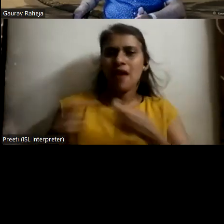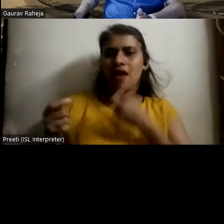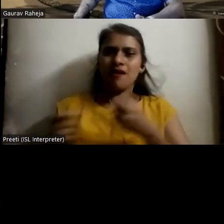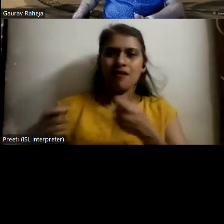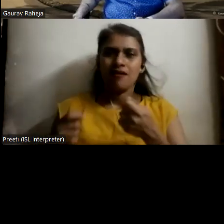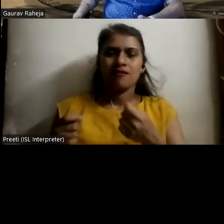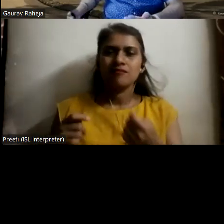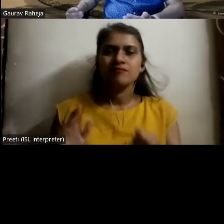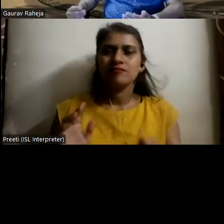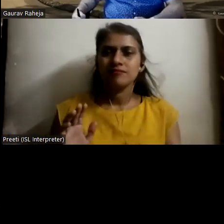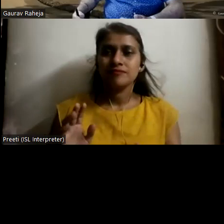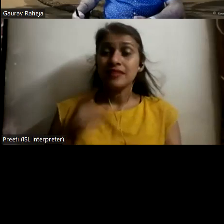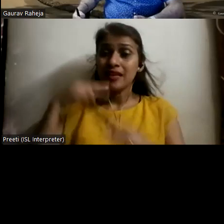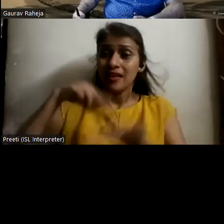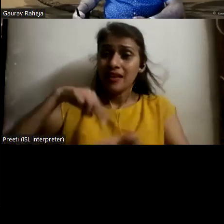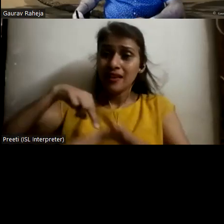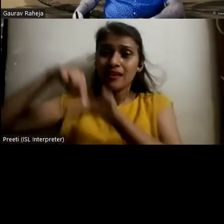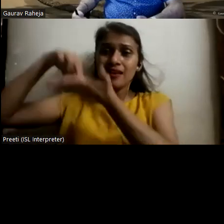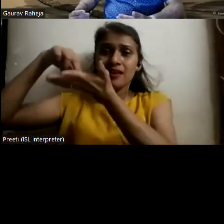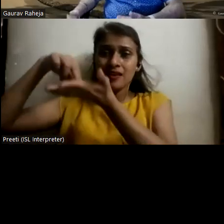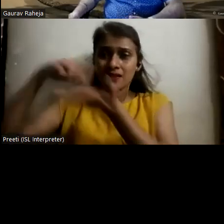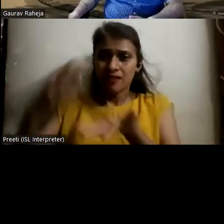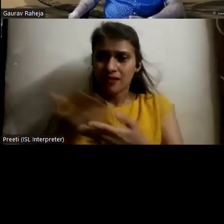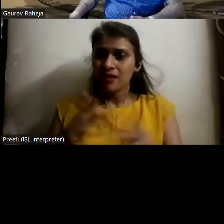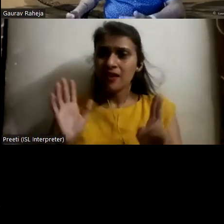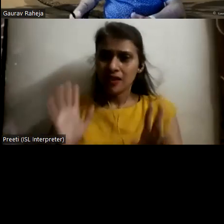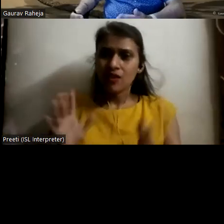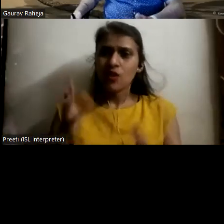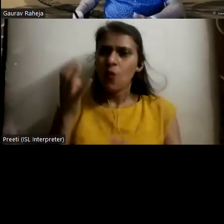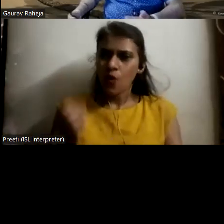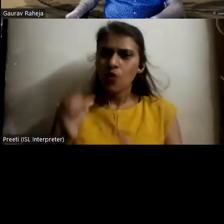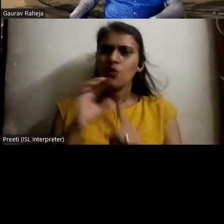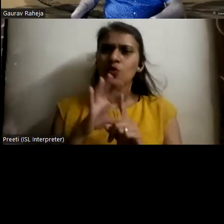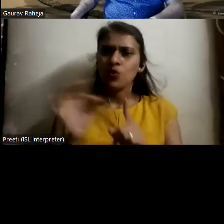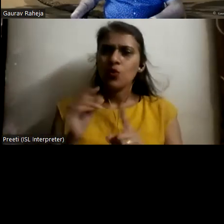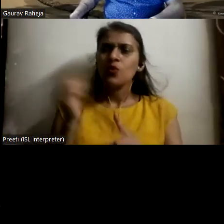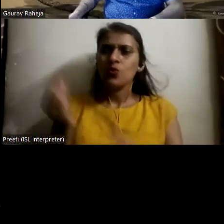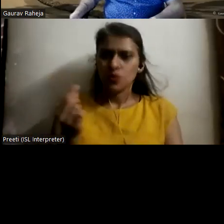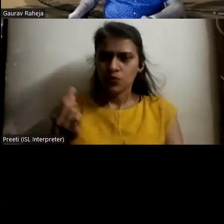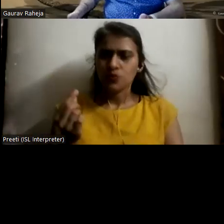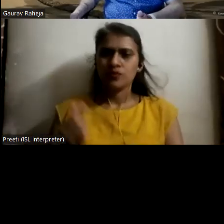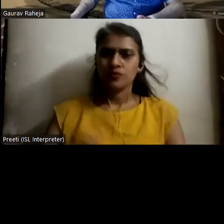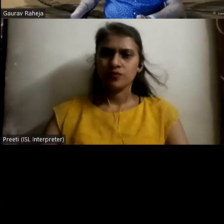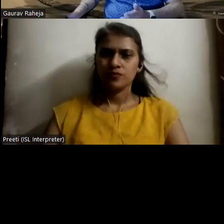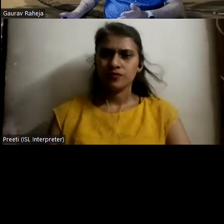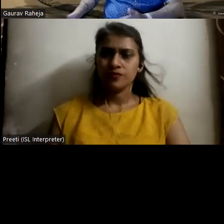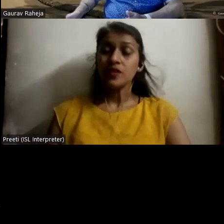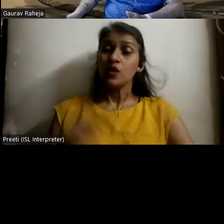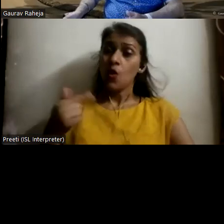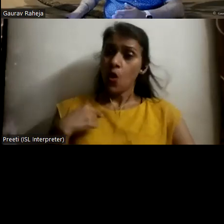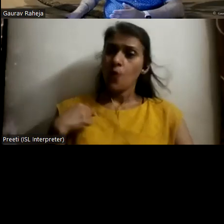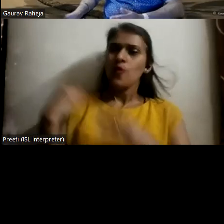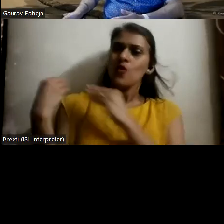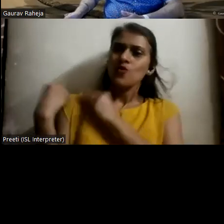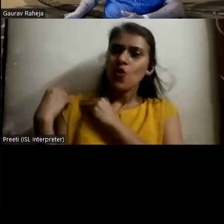if an elevator and two people sitting there wanting to use it and one needs it more, it is our duty,